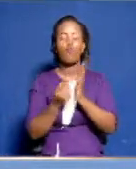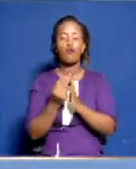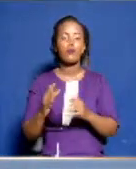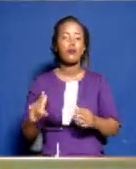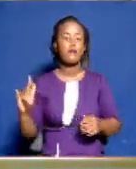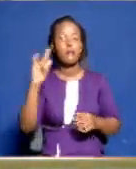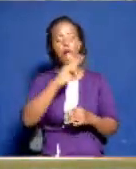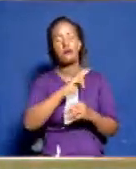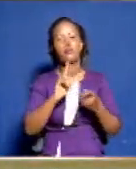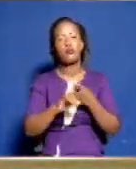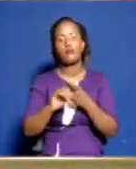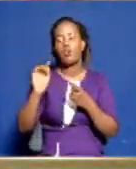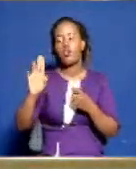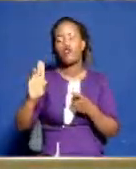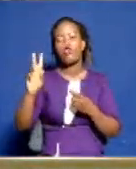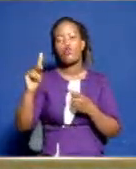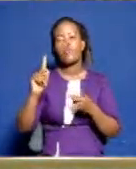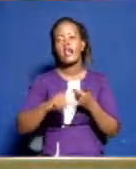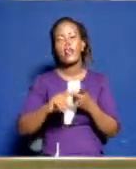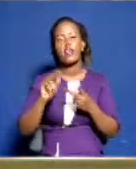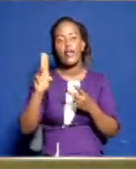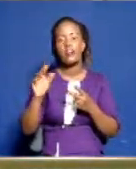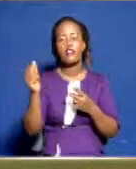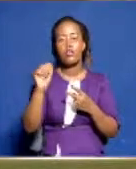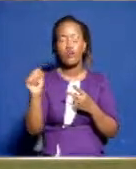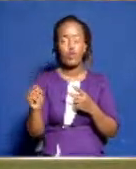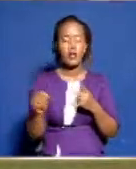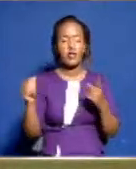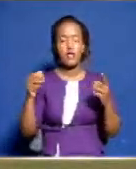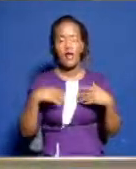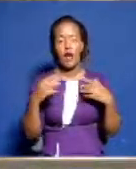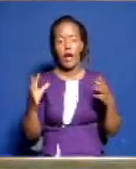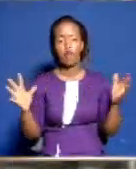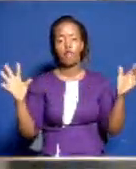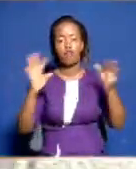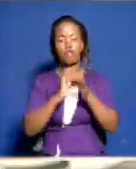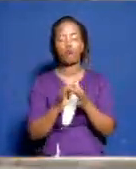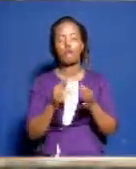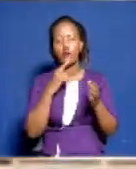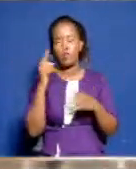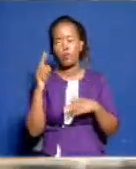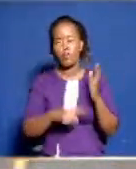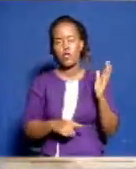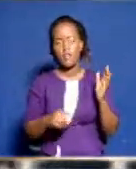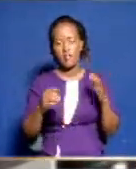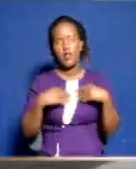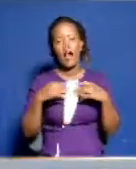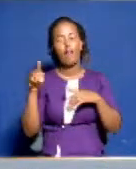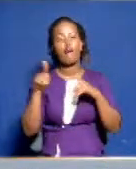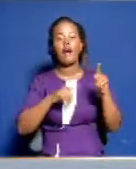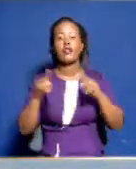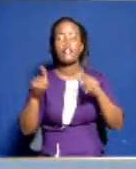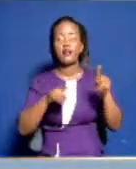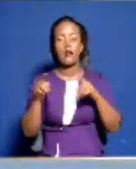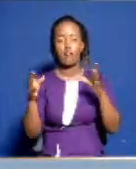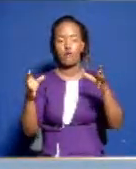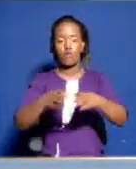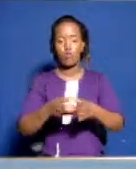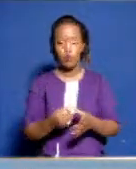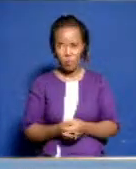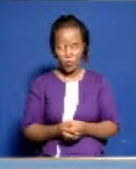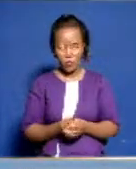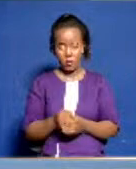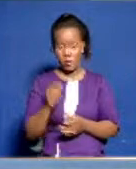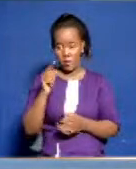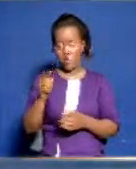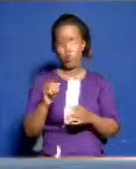UK-US flights and Heathrow Airport issued a joint call for a transatlantic travel corridor. The group said it will be